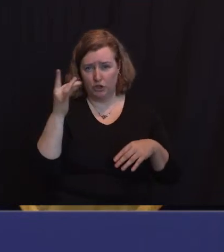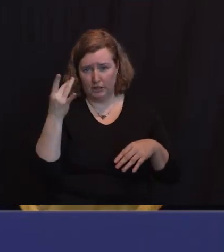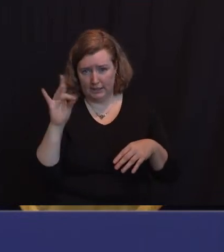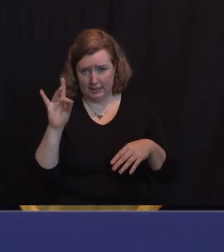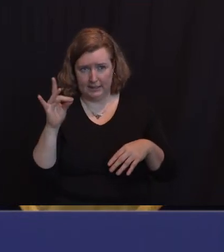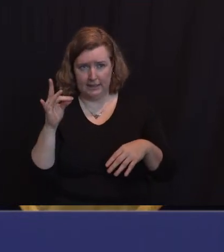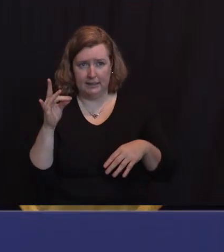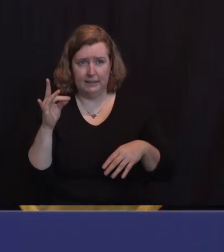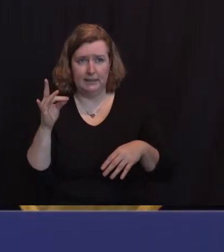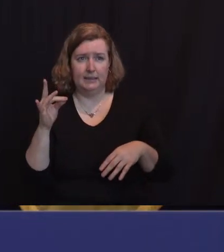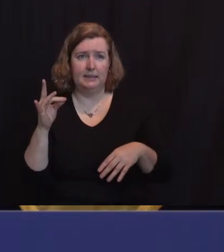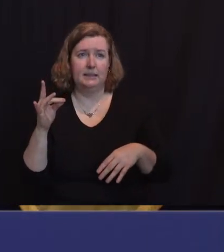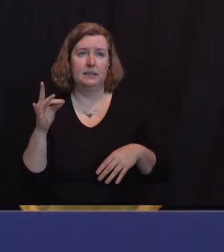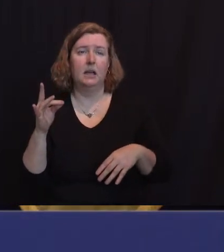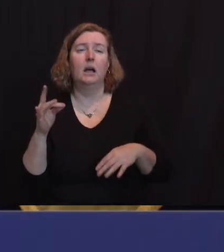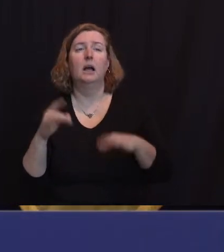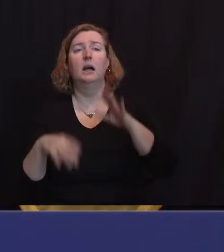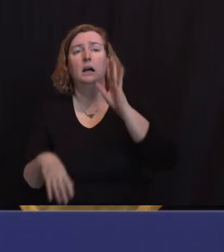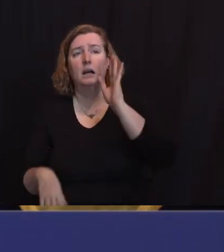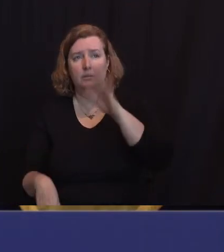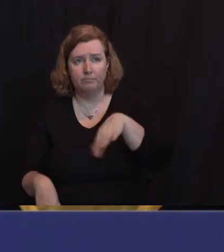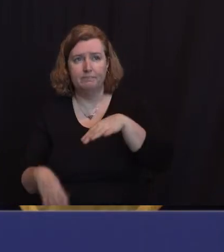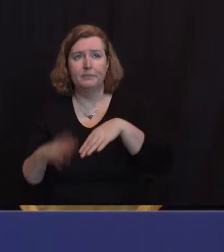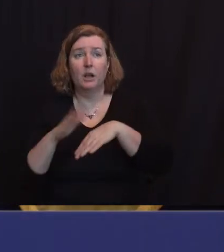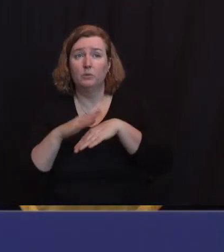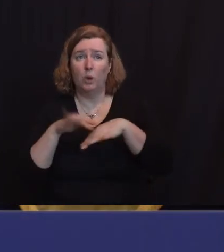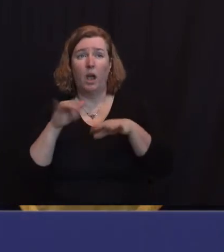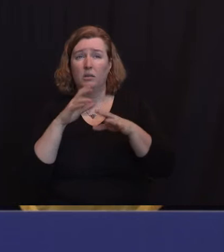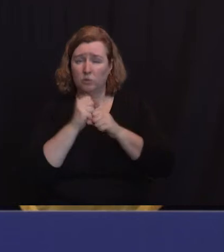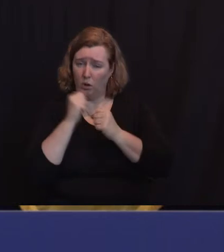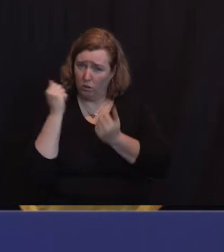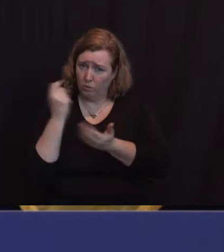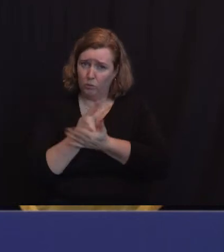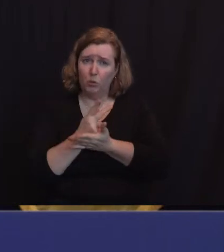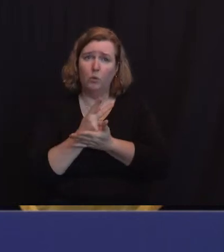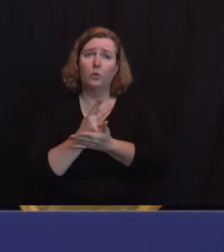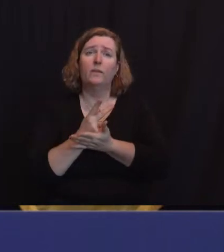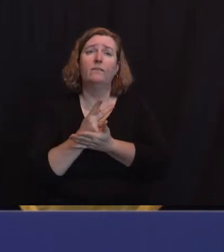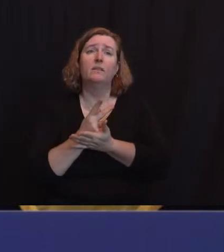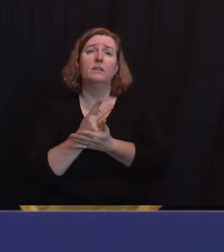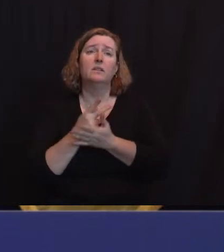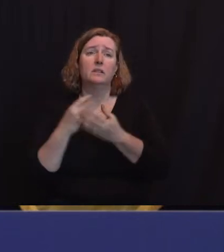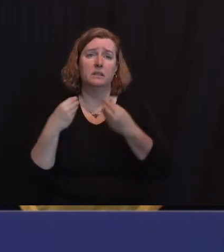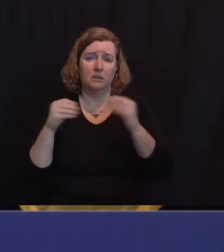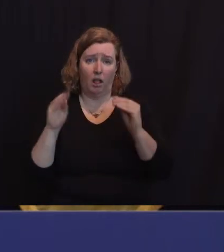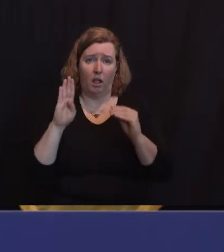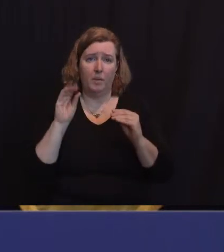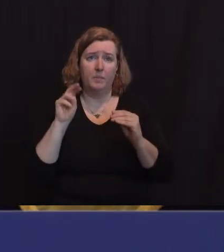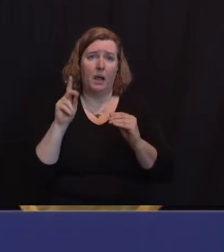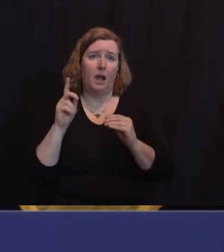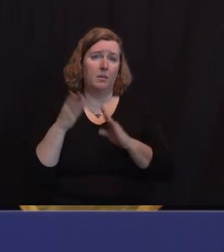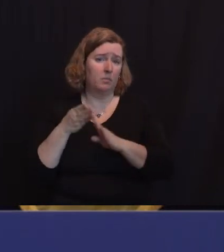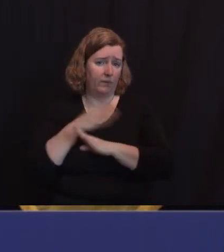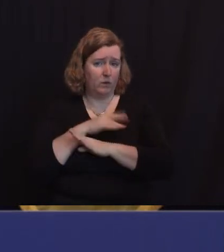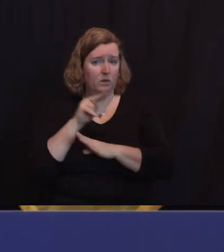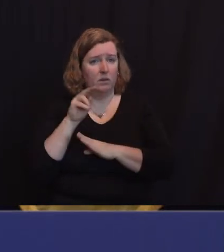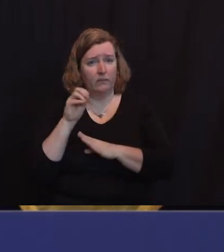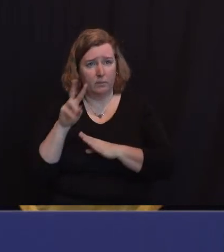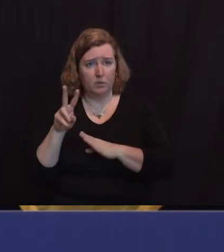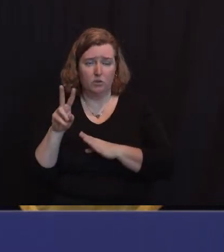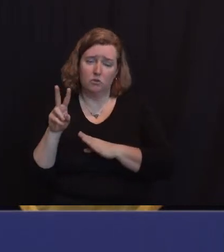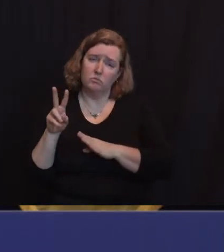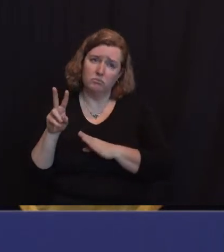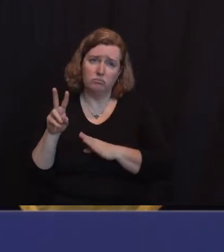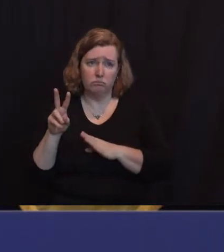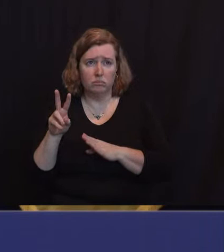what was the world like? And by the way, we got approval to sell the bonds many months before. So what was the world like